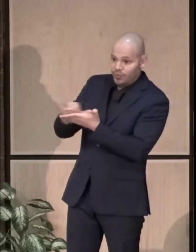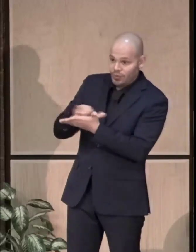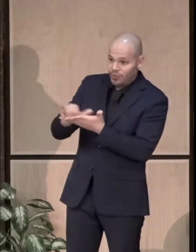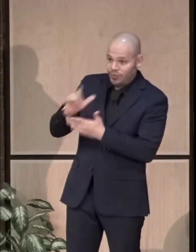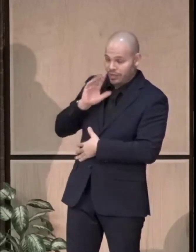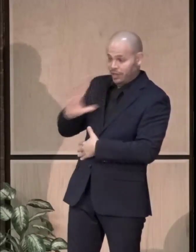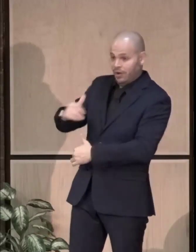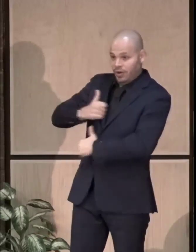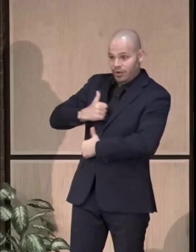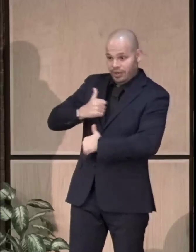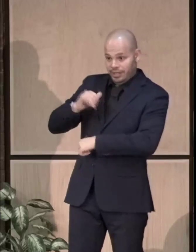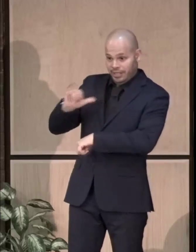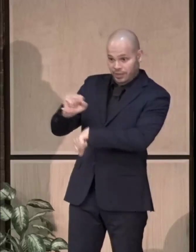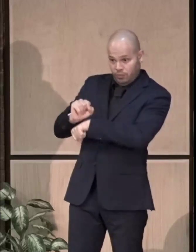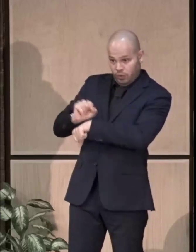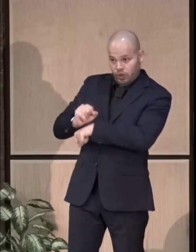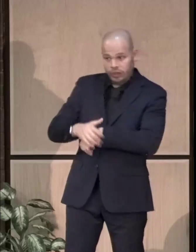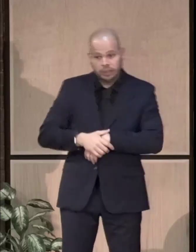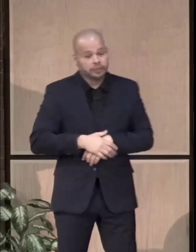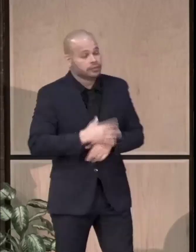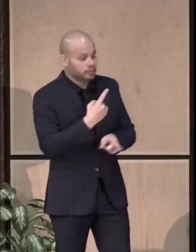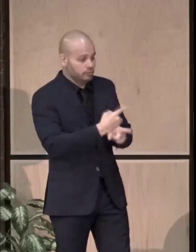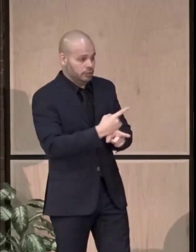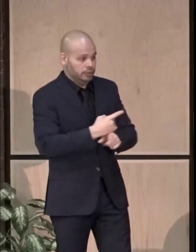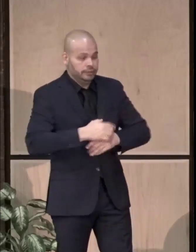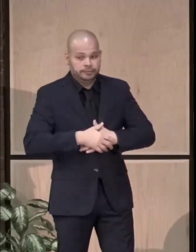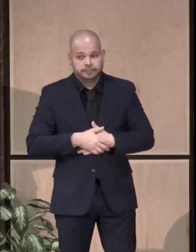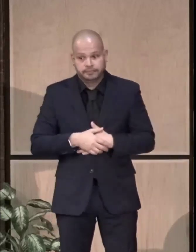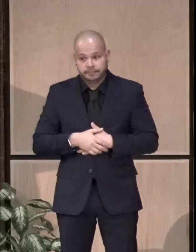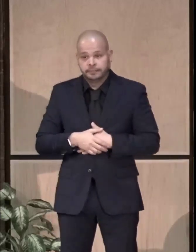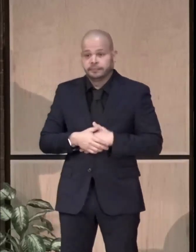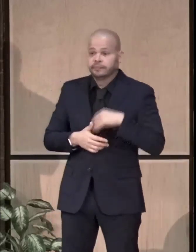yes. So you're going to have to extend the period that he was